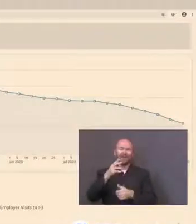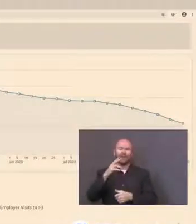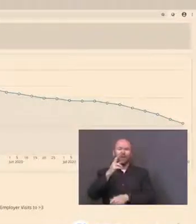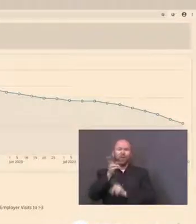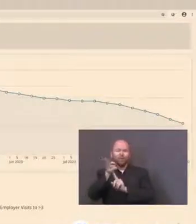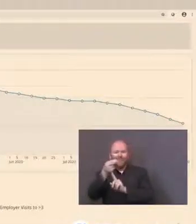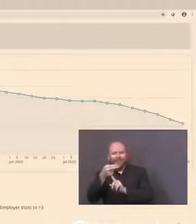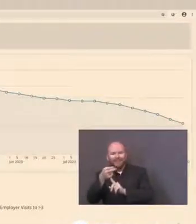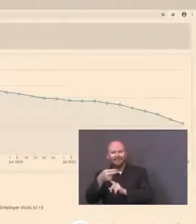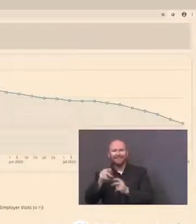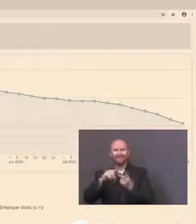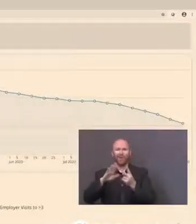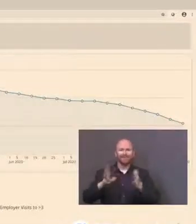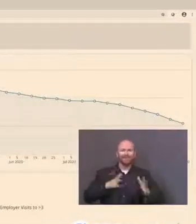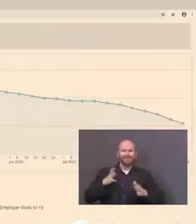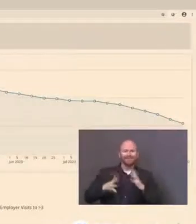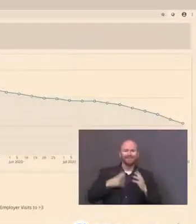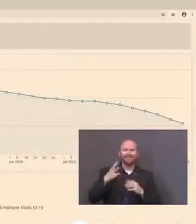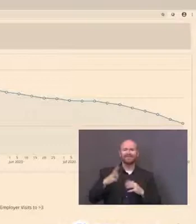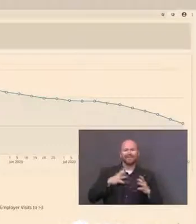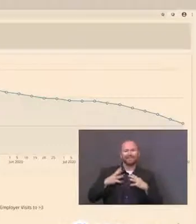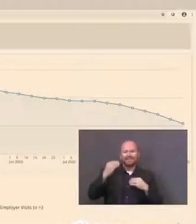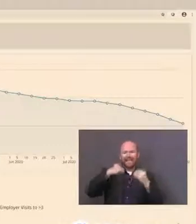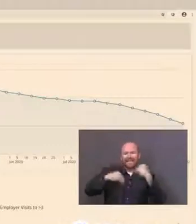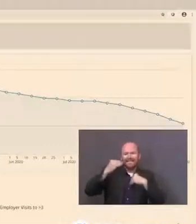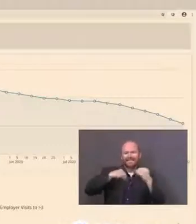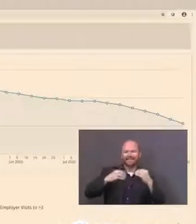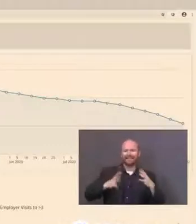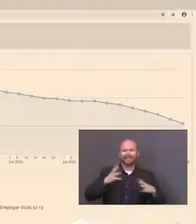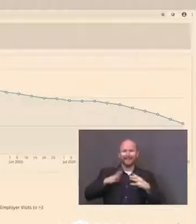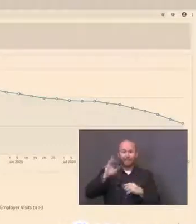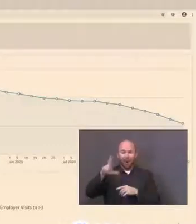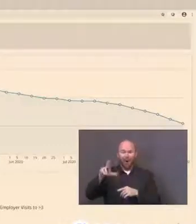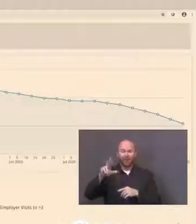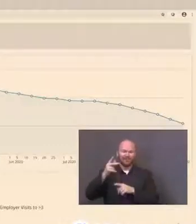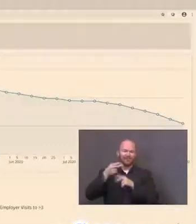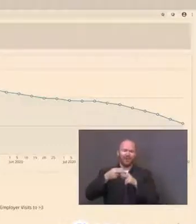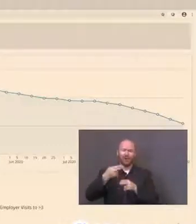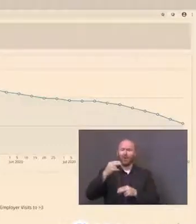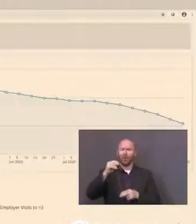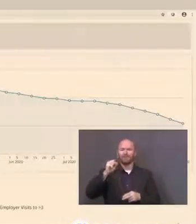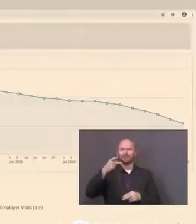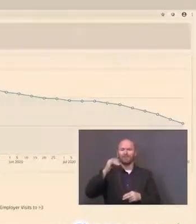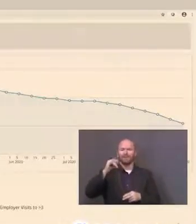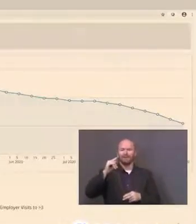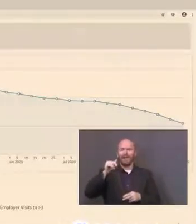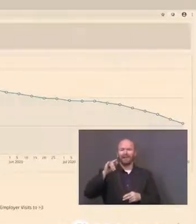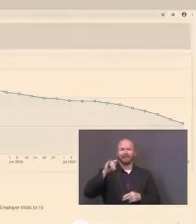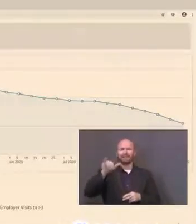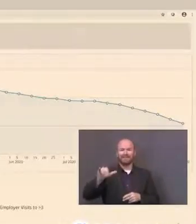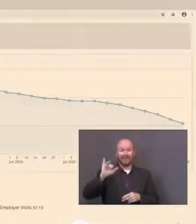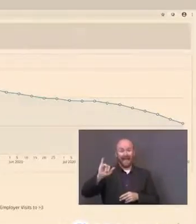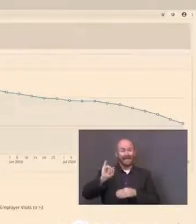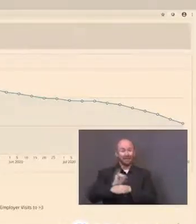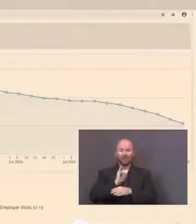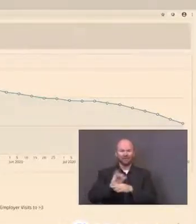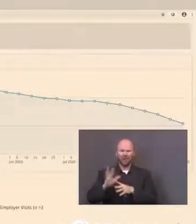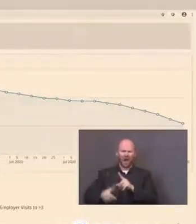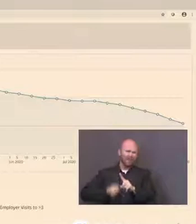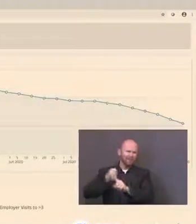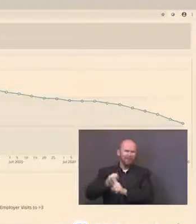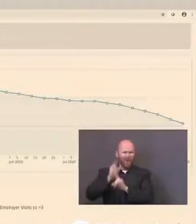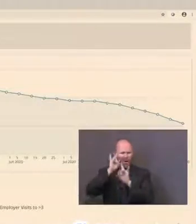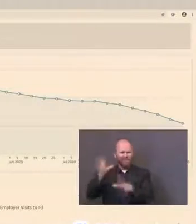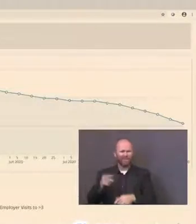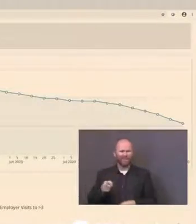directly with employees in those venues, getting them back to work as quickly as we possibly can. And finally,